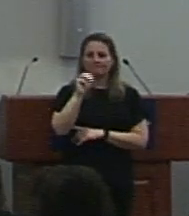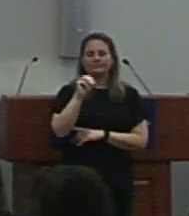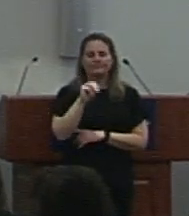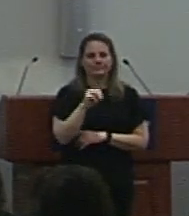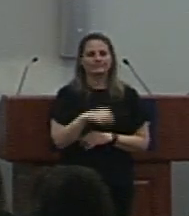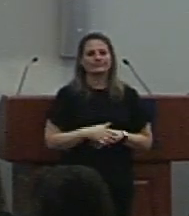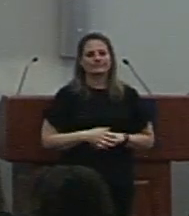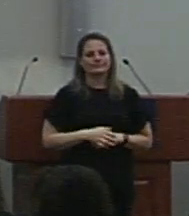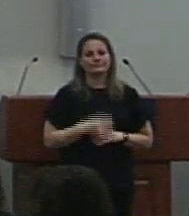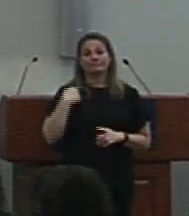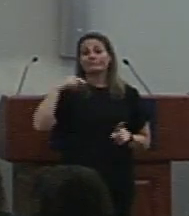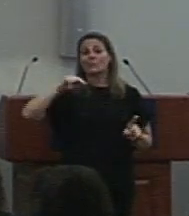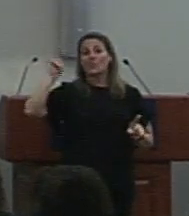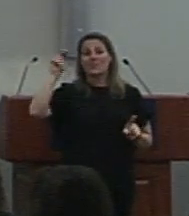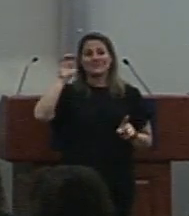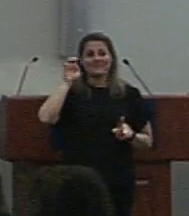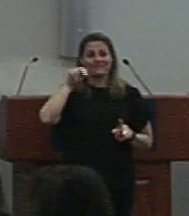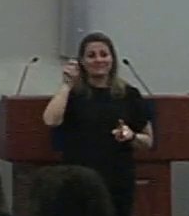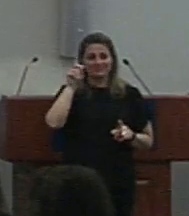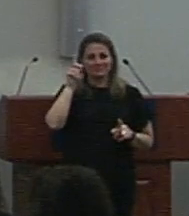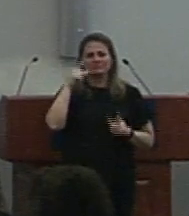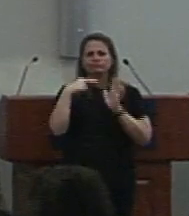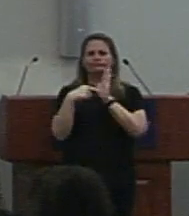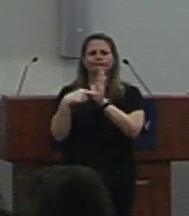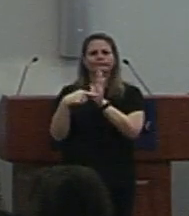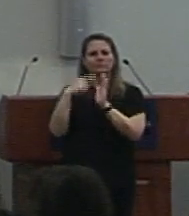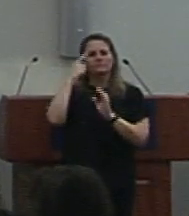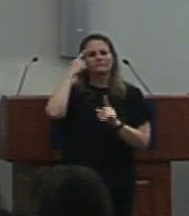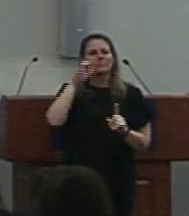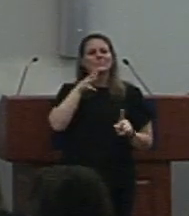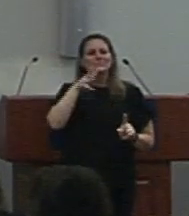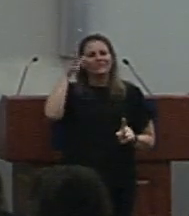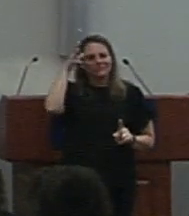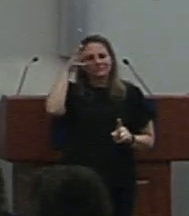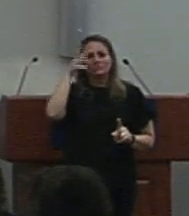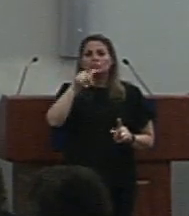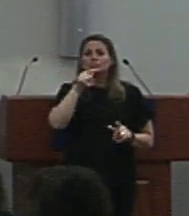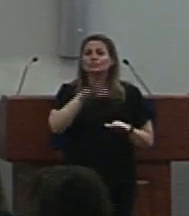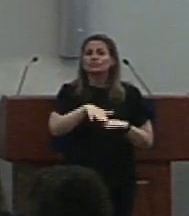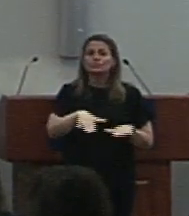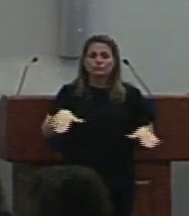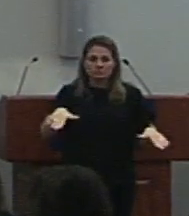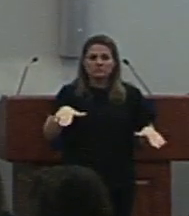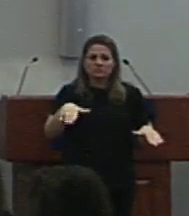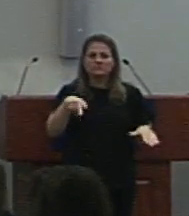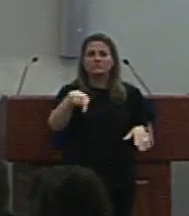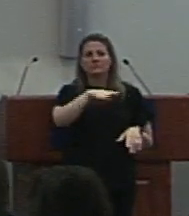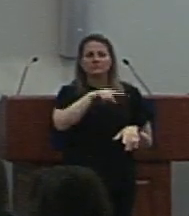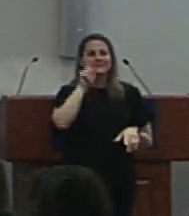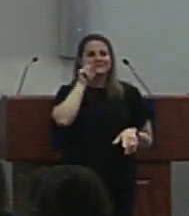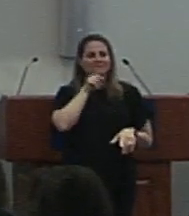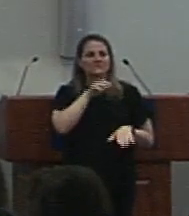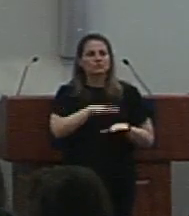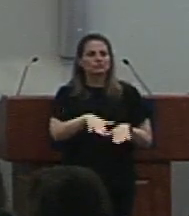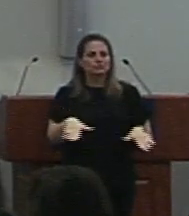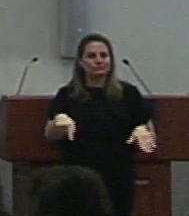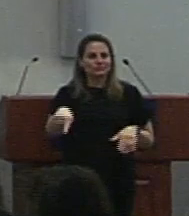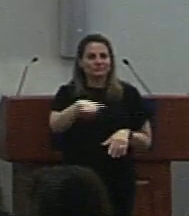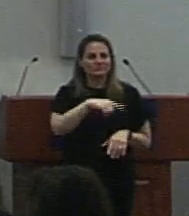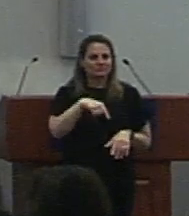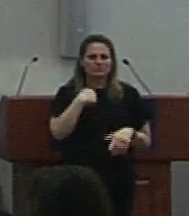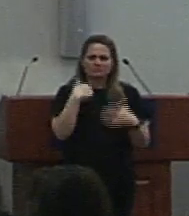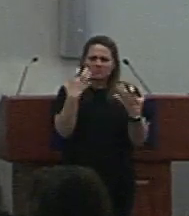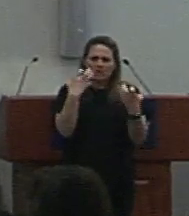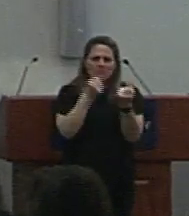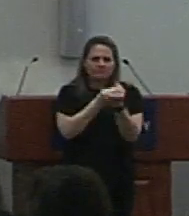with disabilities. I guess my priority would be to continue to advocate and lift up the youngest